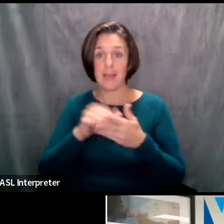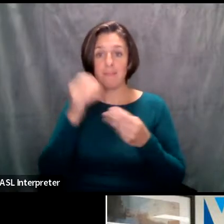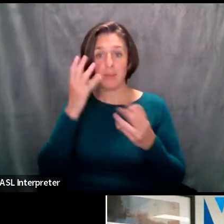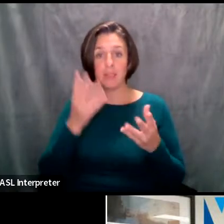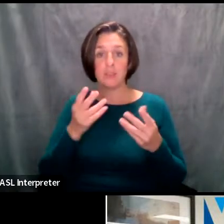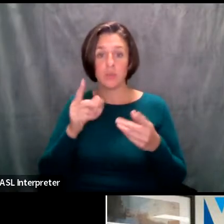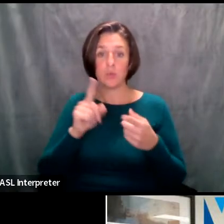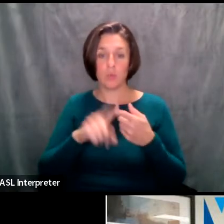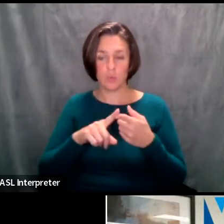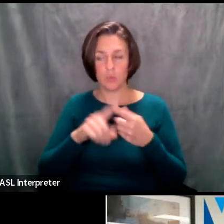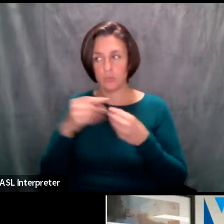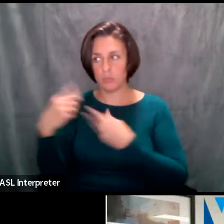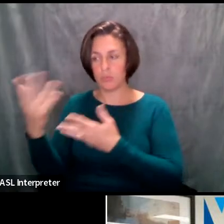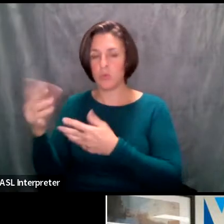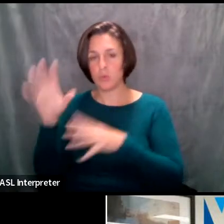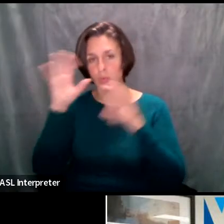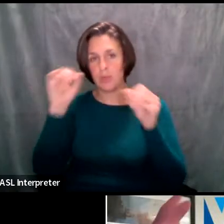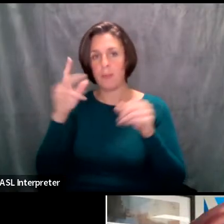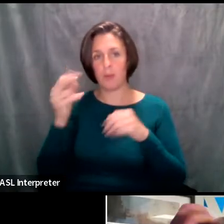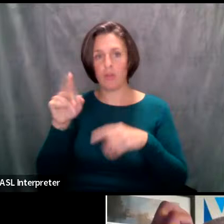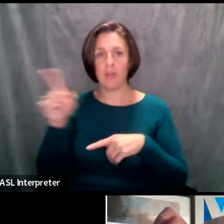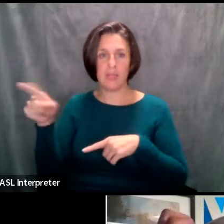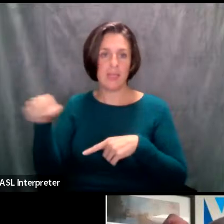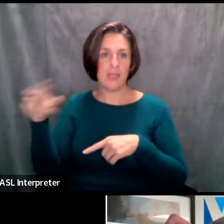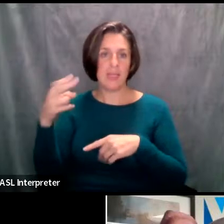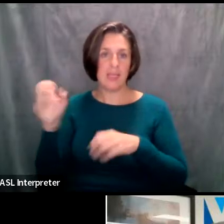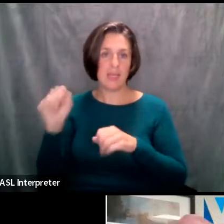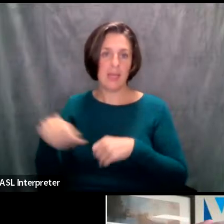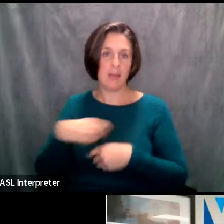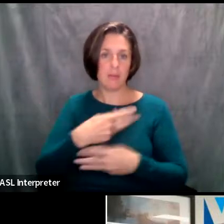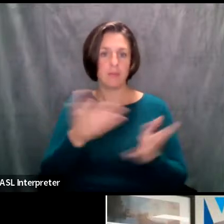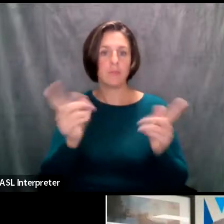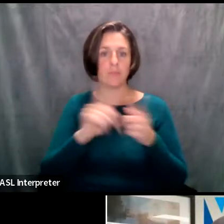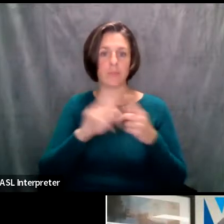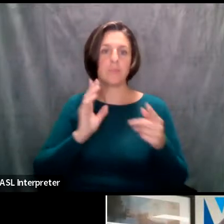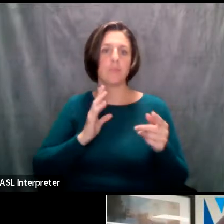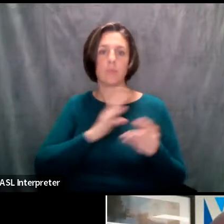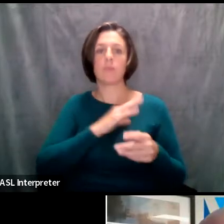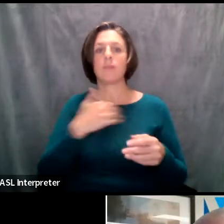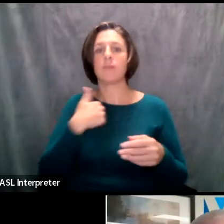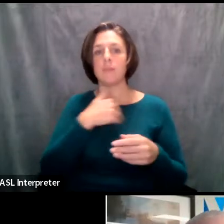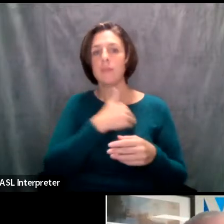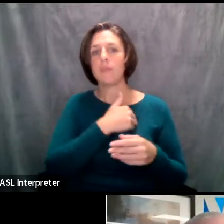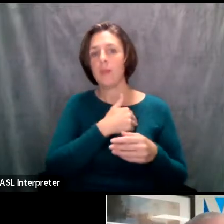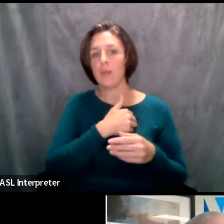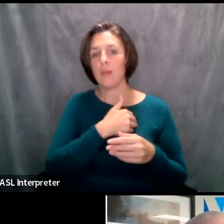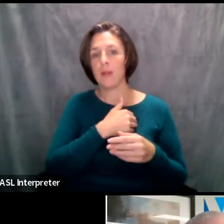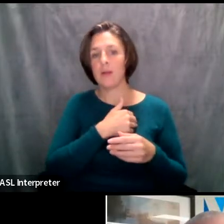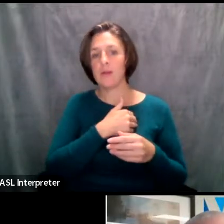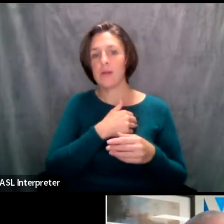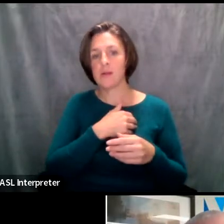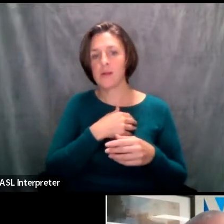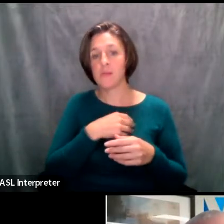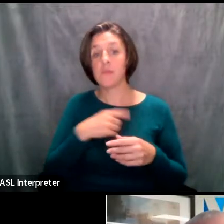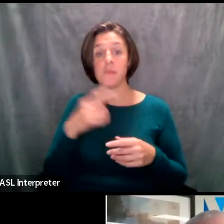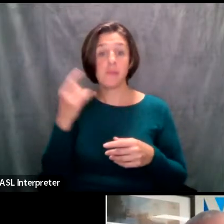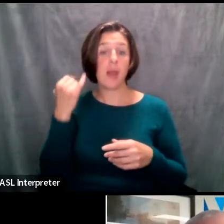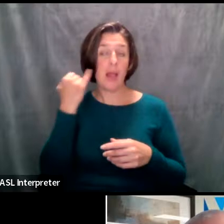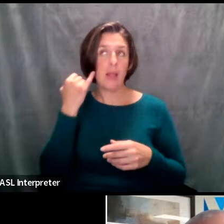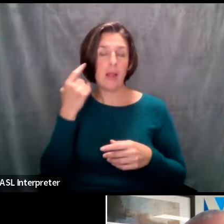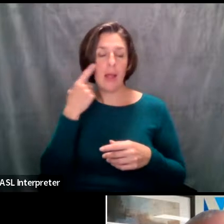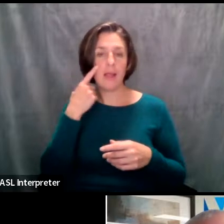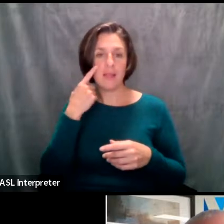Superintendent Booker and he can get that out to the board members. I think it's a viable option, Yeah. considering I